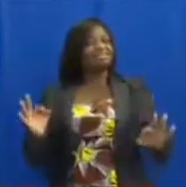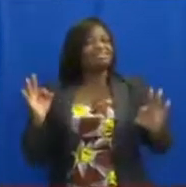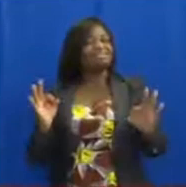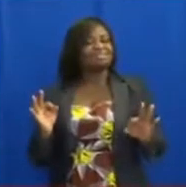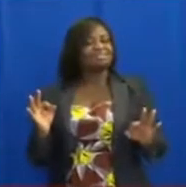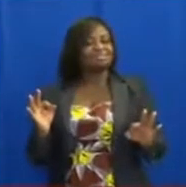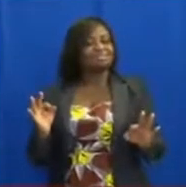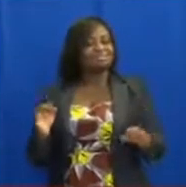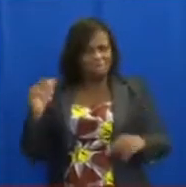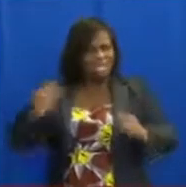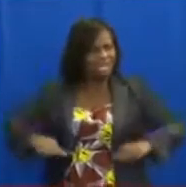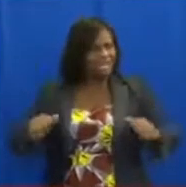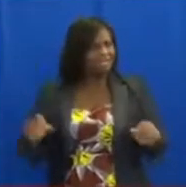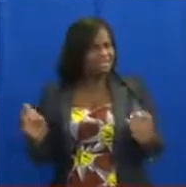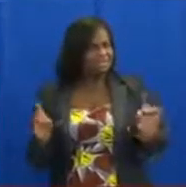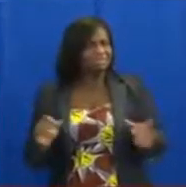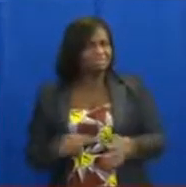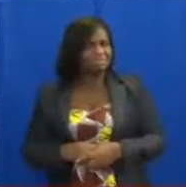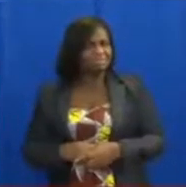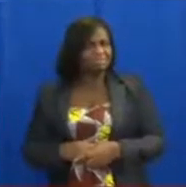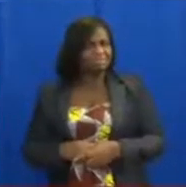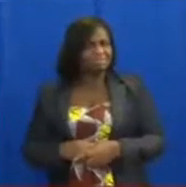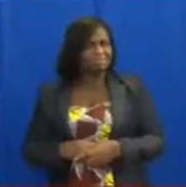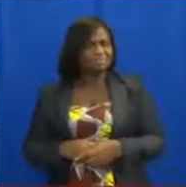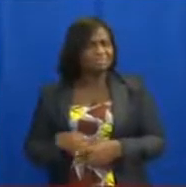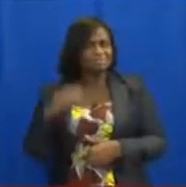rule. We can do it.